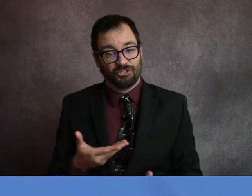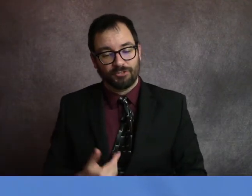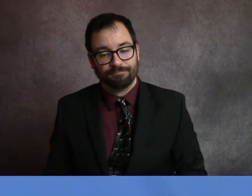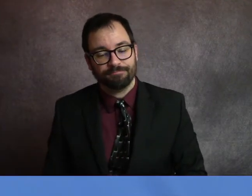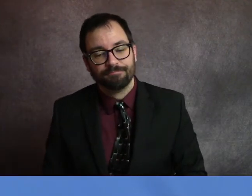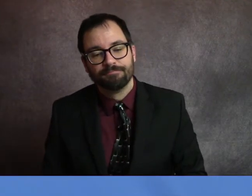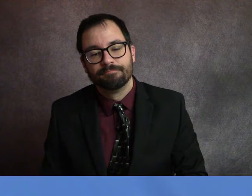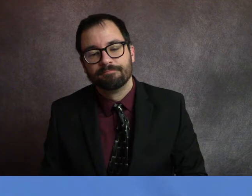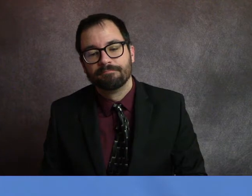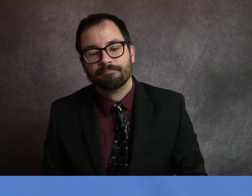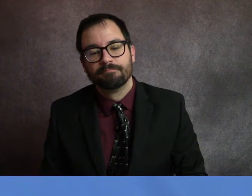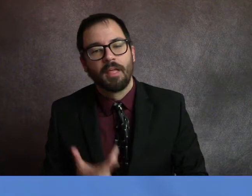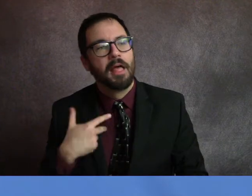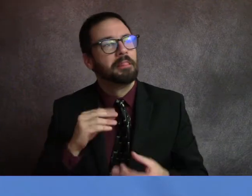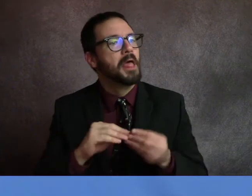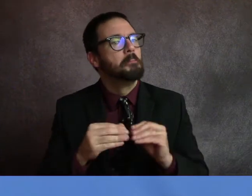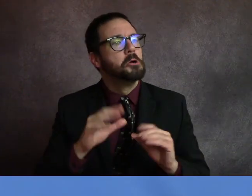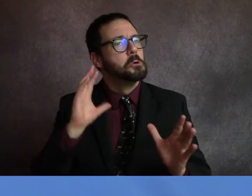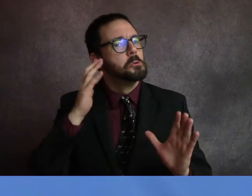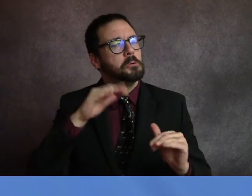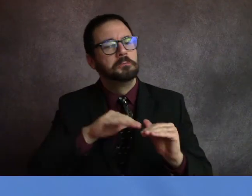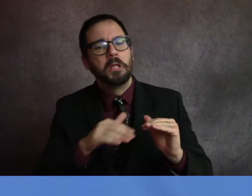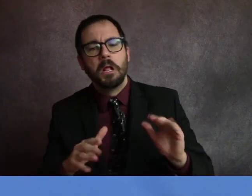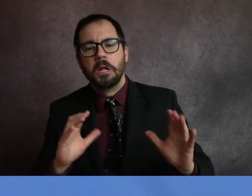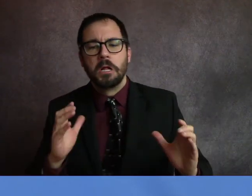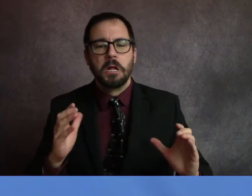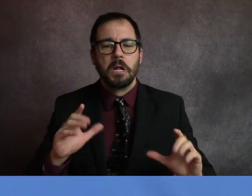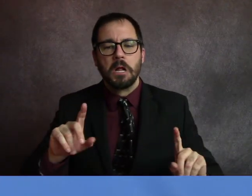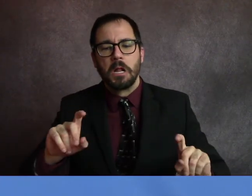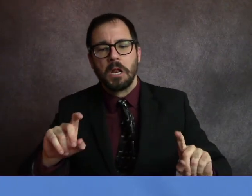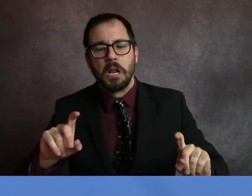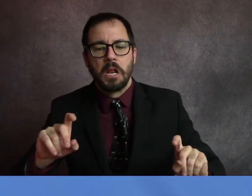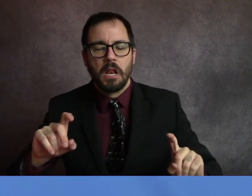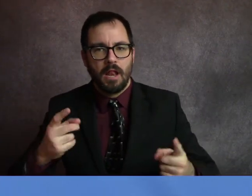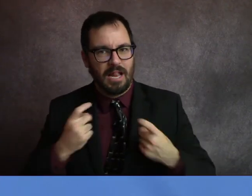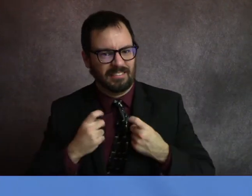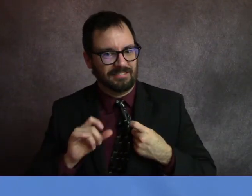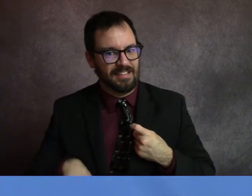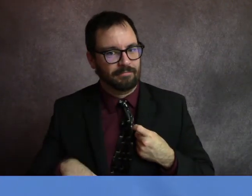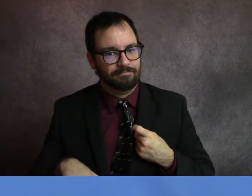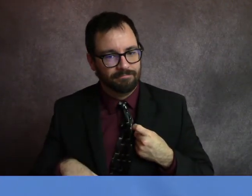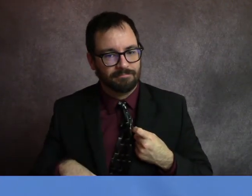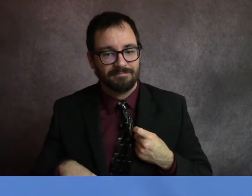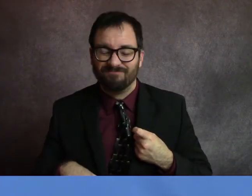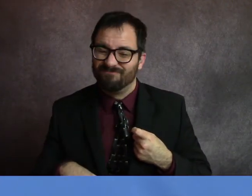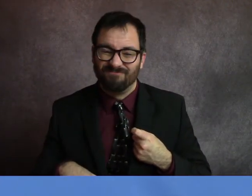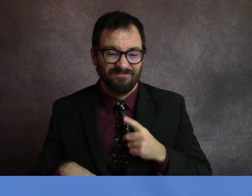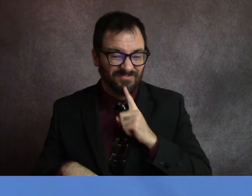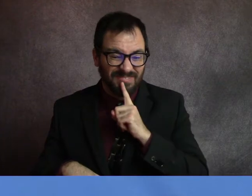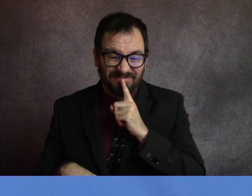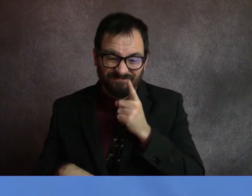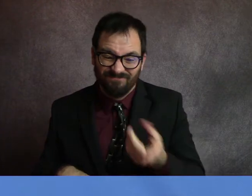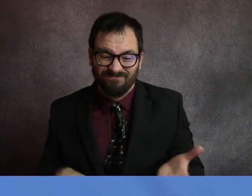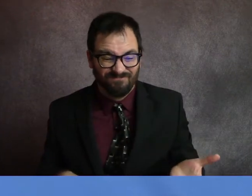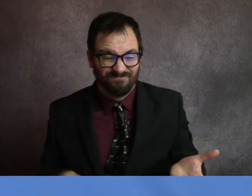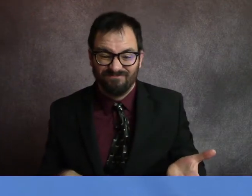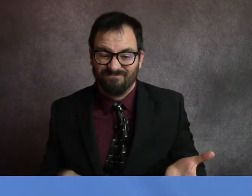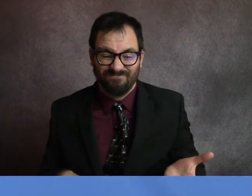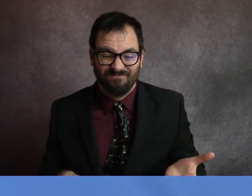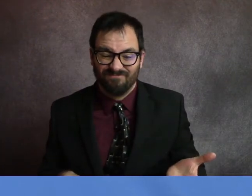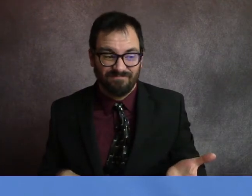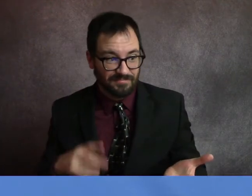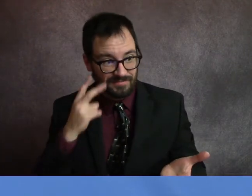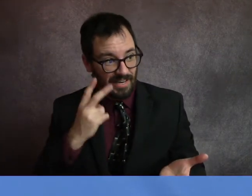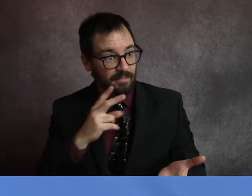the numbers have gone down a bit. Then it wasn't just Thanksgiving. If the numbers stay consistent, it's going to be Thanksgiving/holiday season